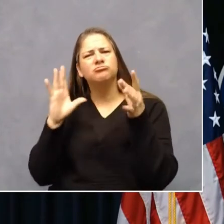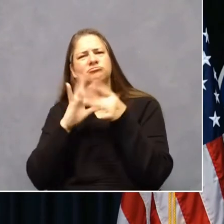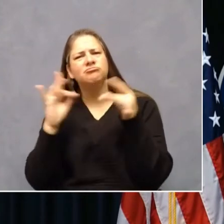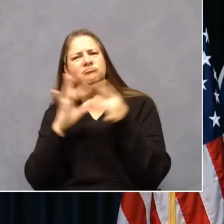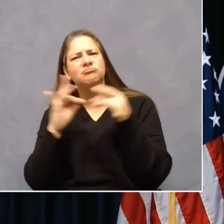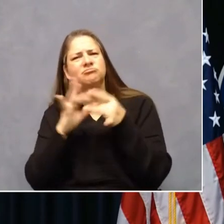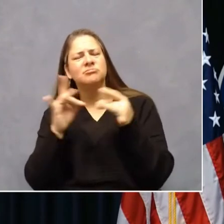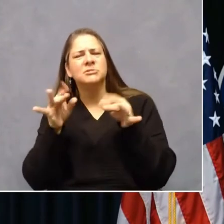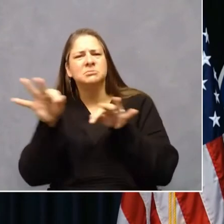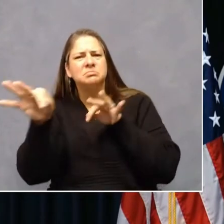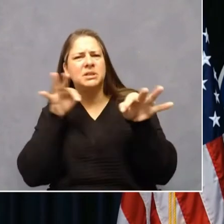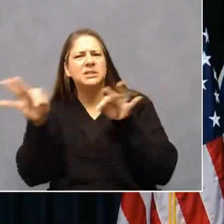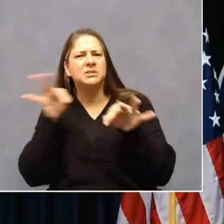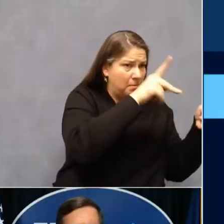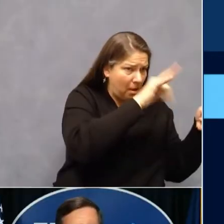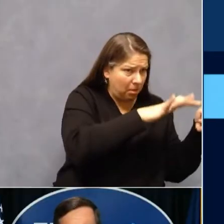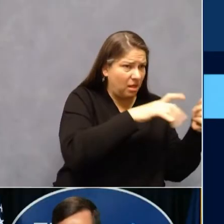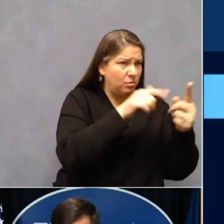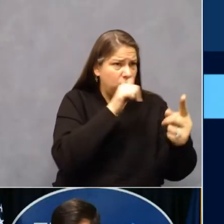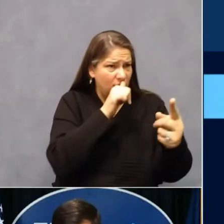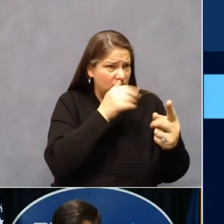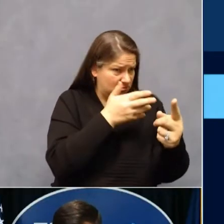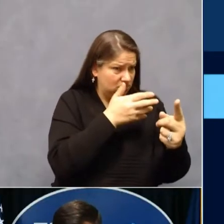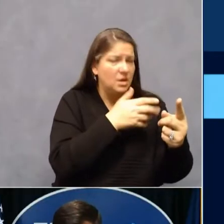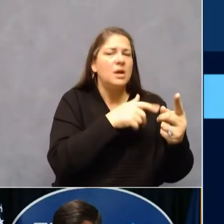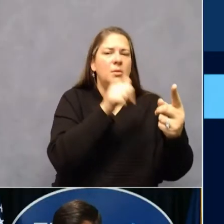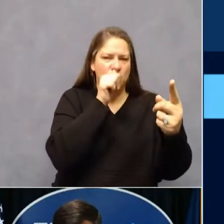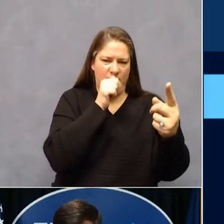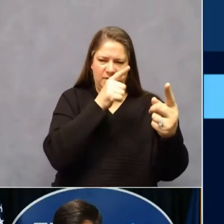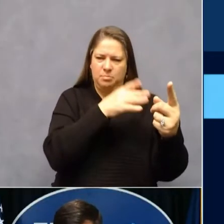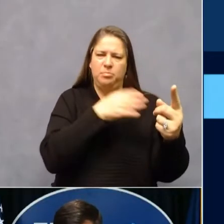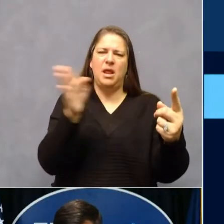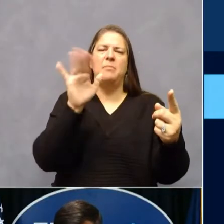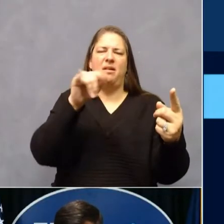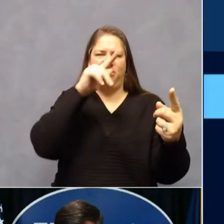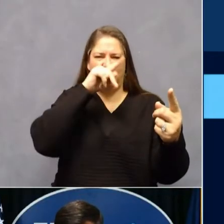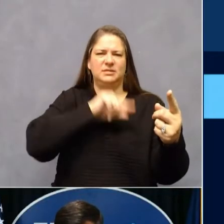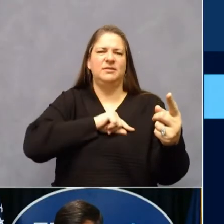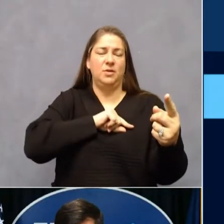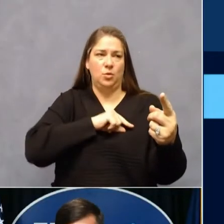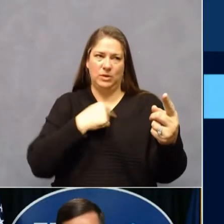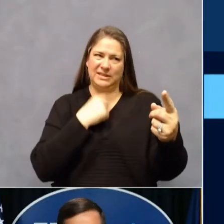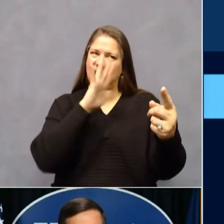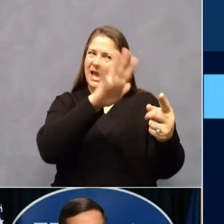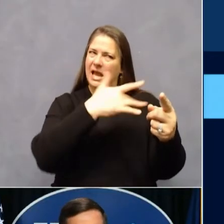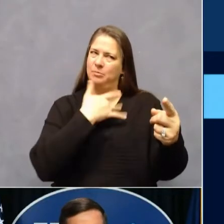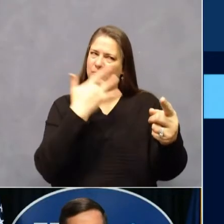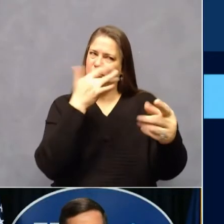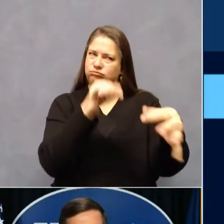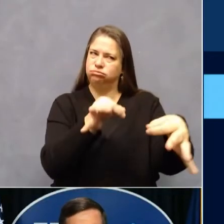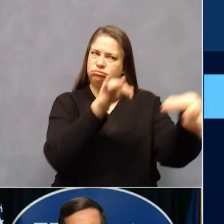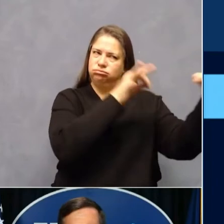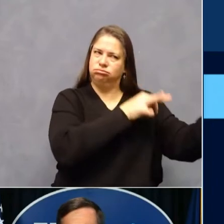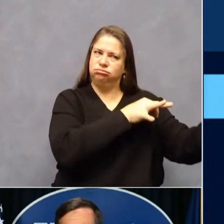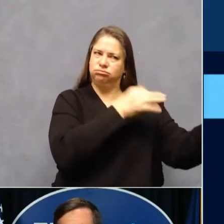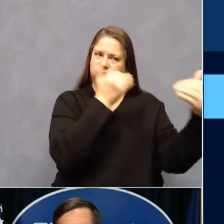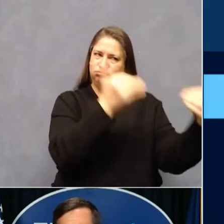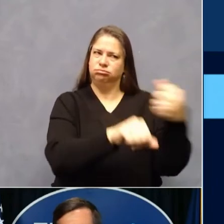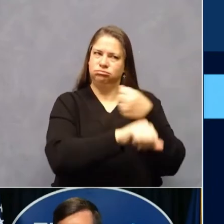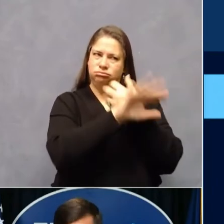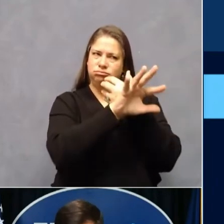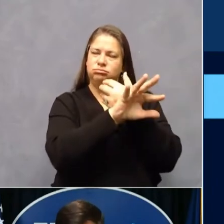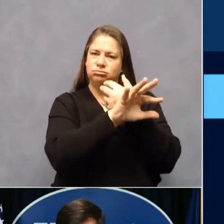possible. With the exception of the school closings, the restrictions are limited to three weeks. So look,